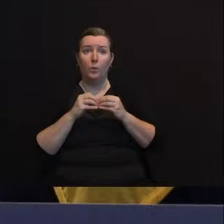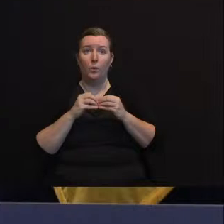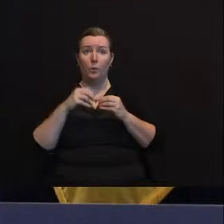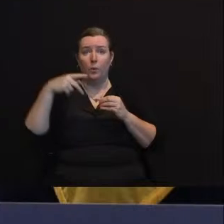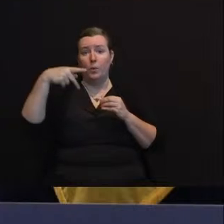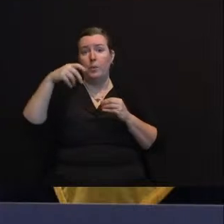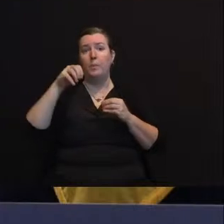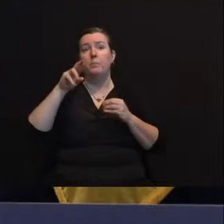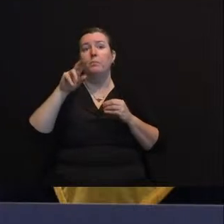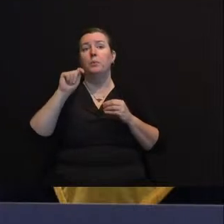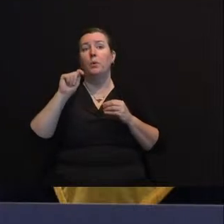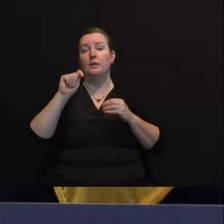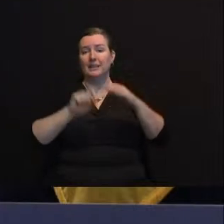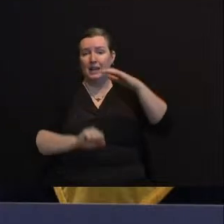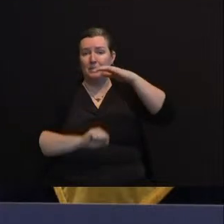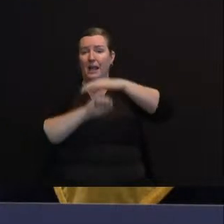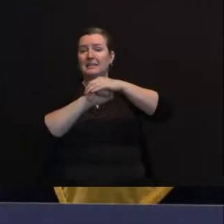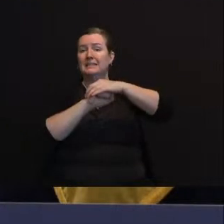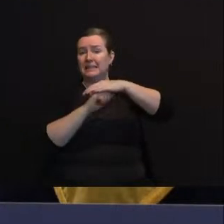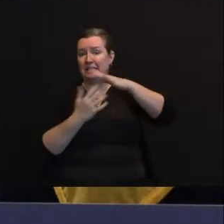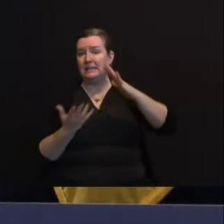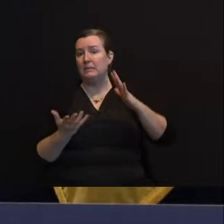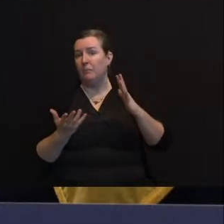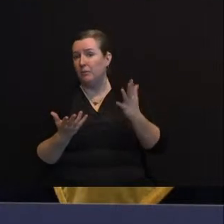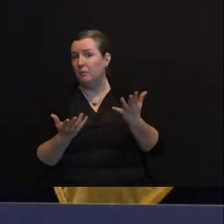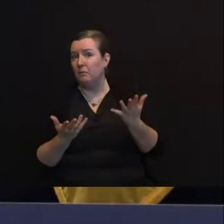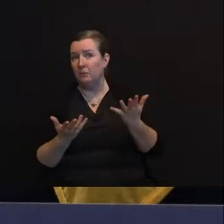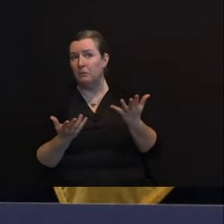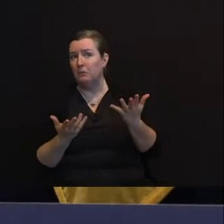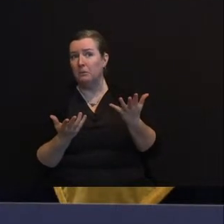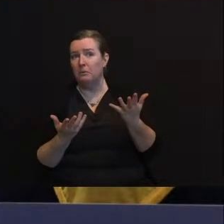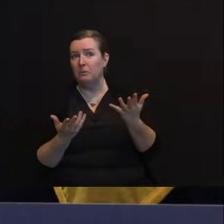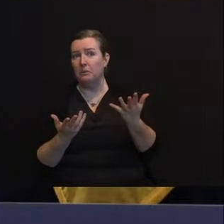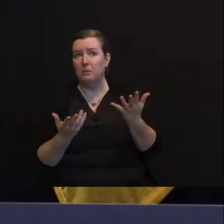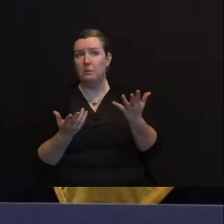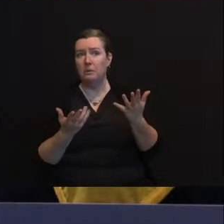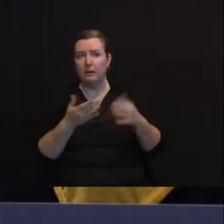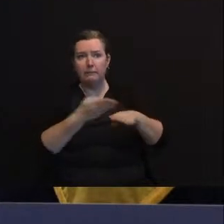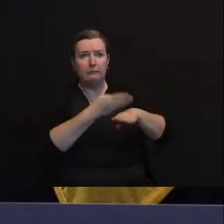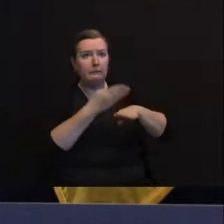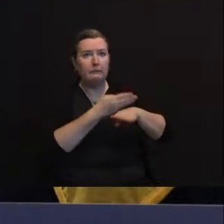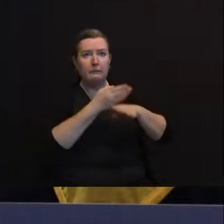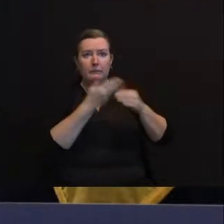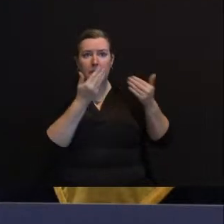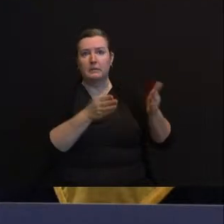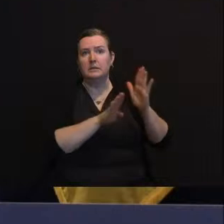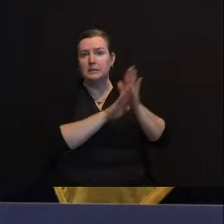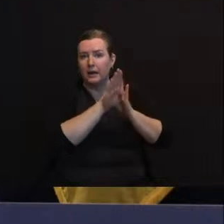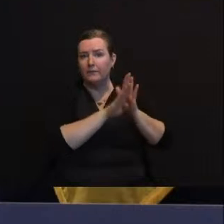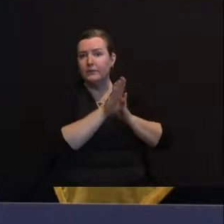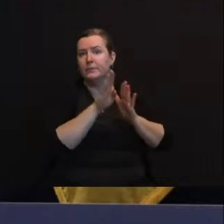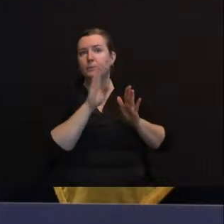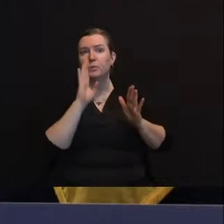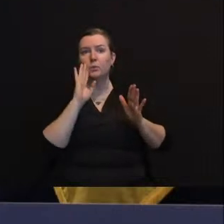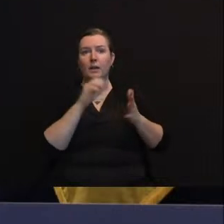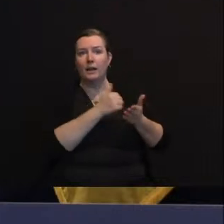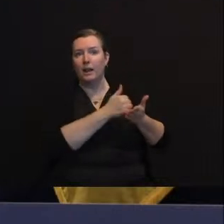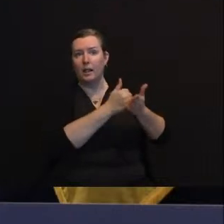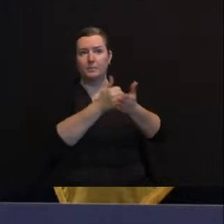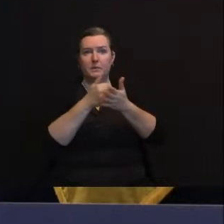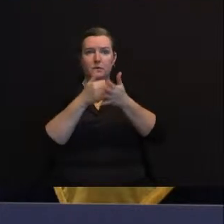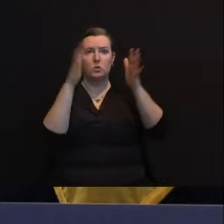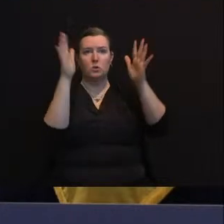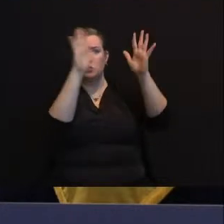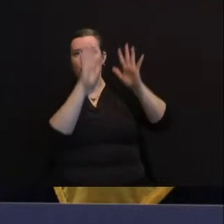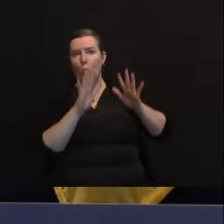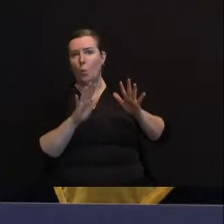we need more alternatives given the development, which will be enormous, of the offshore wind industry I'm not in any way, shape, or